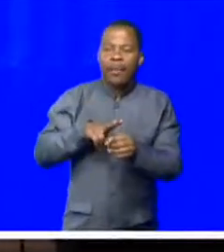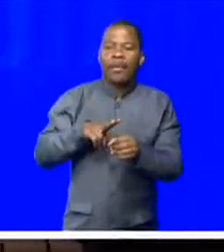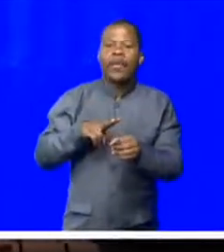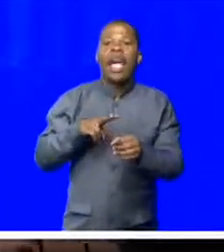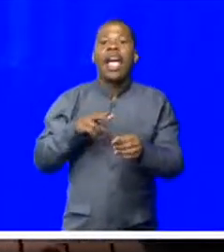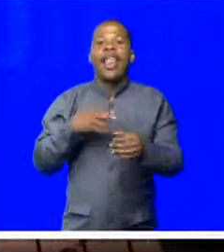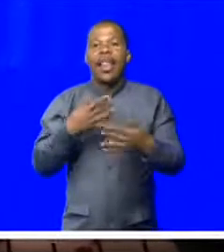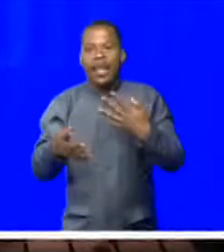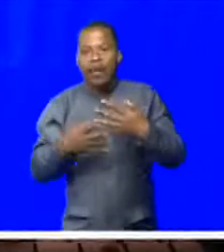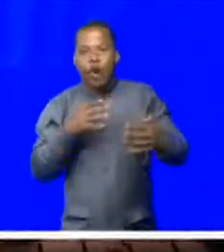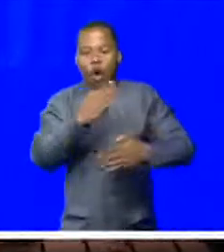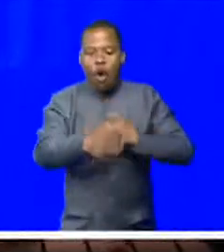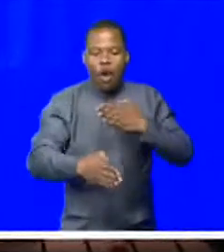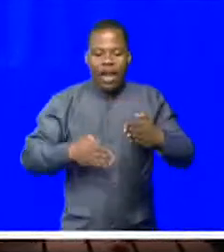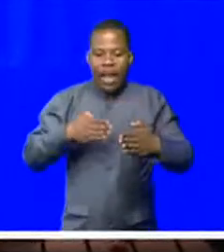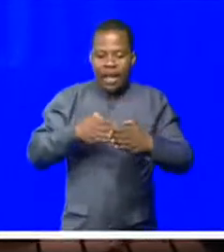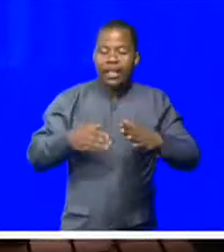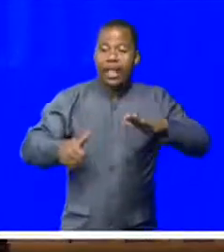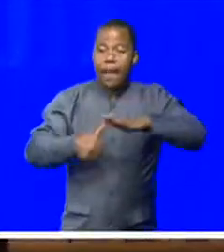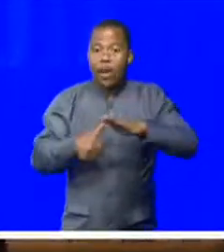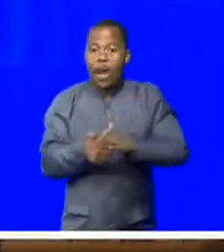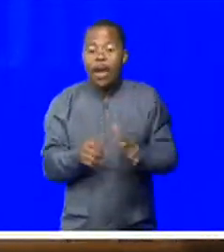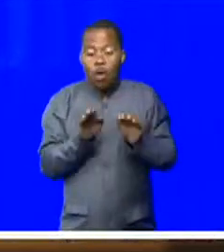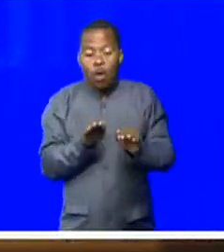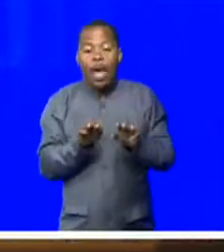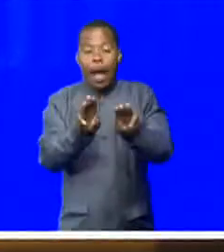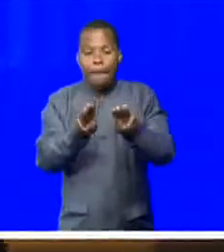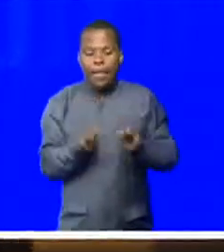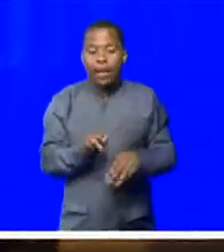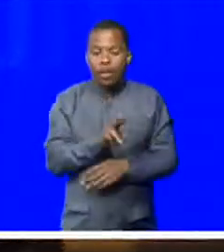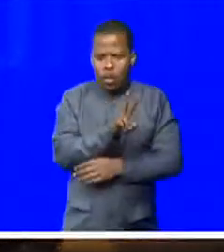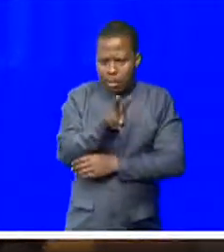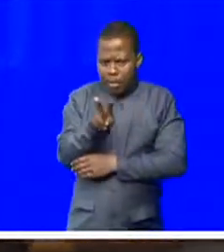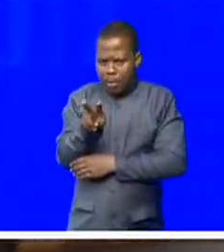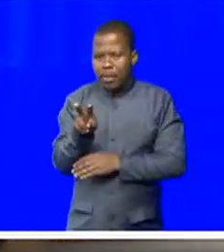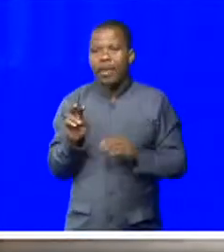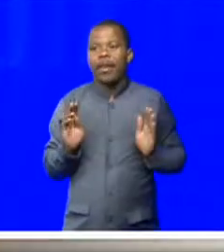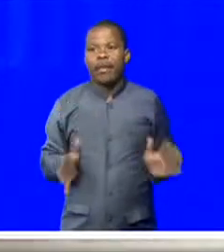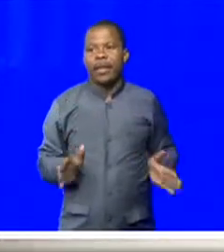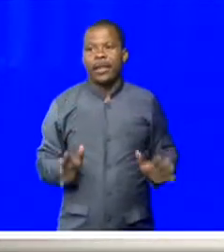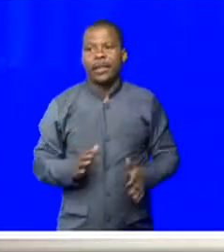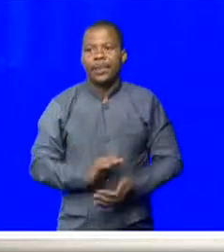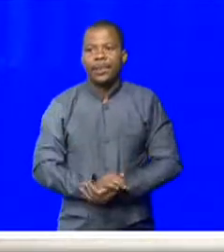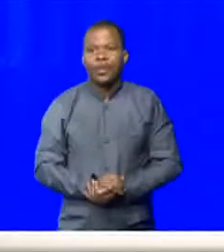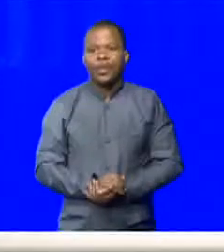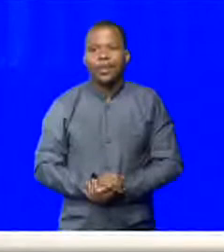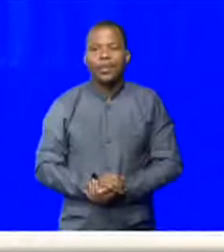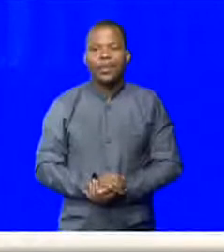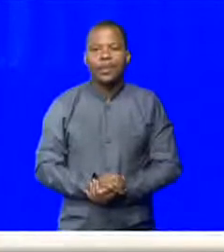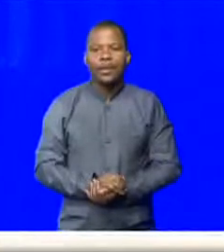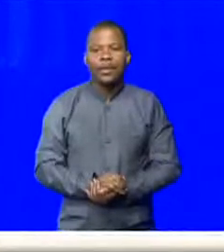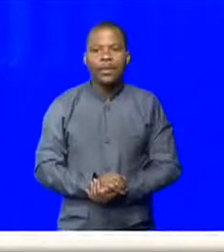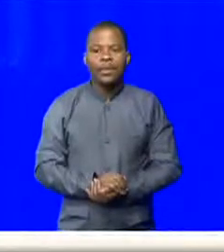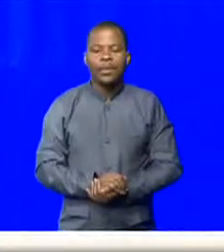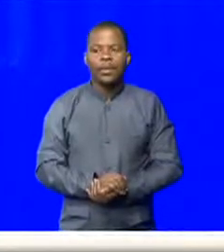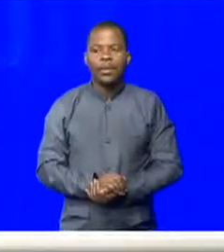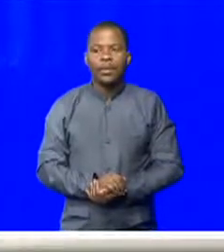National Museum of the Democratic Republic of Congo. For Eswatini TV News, I'm Sandile Makanya in Kinshasa.